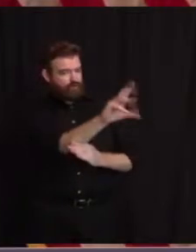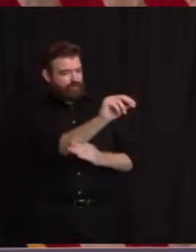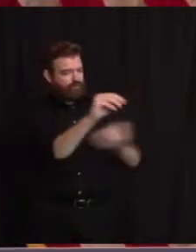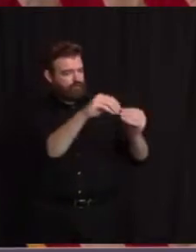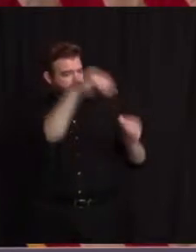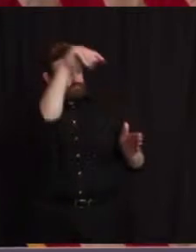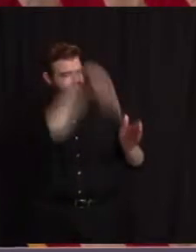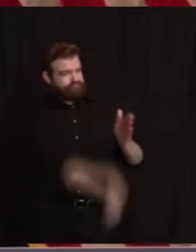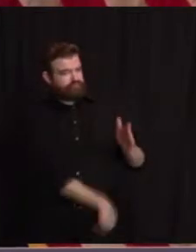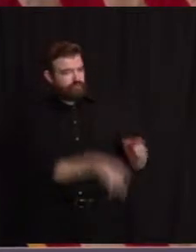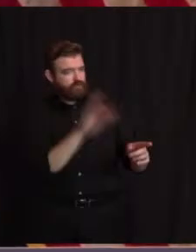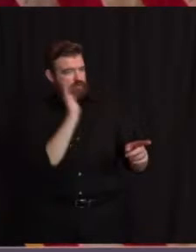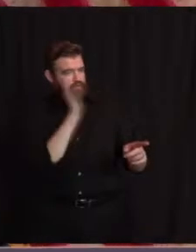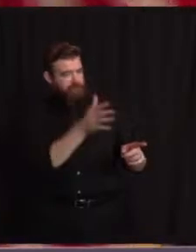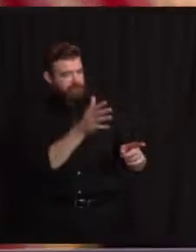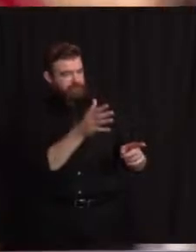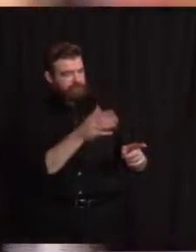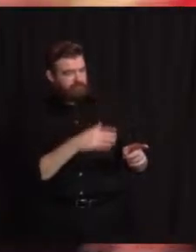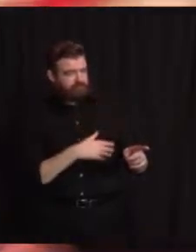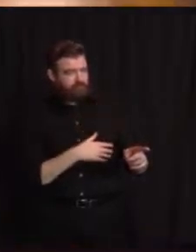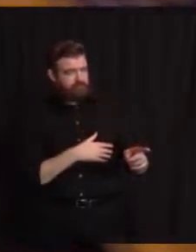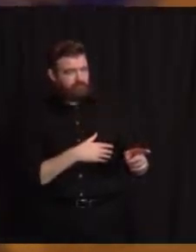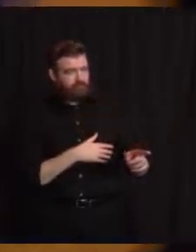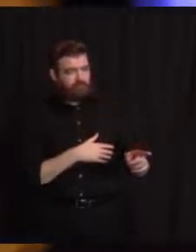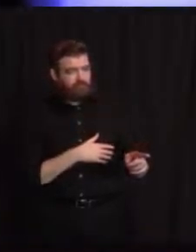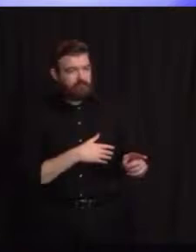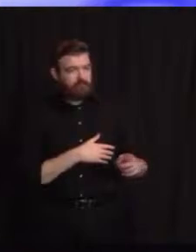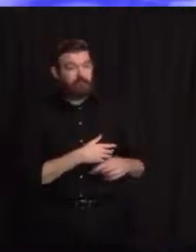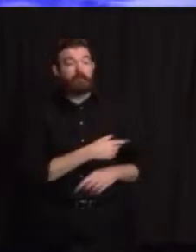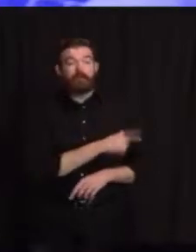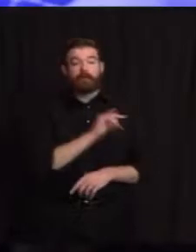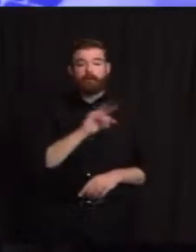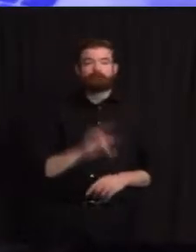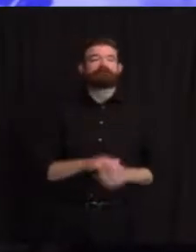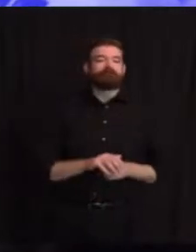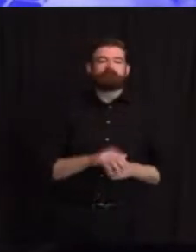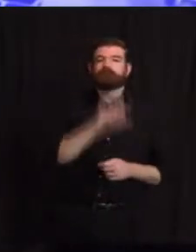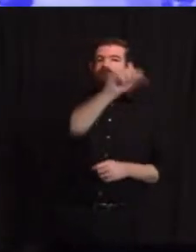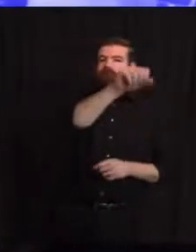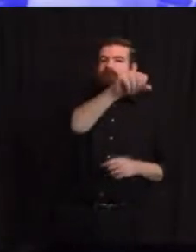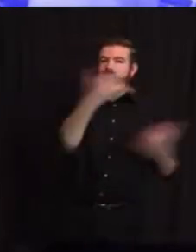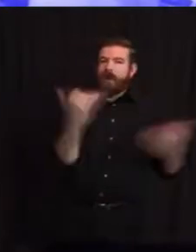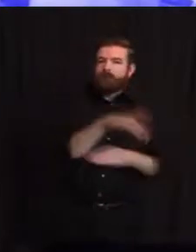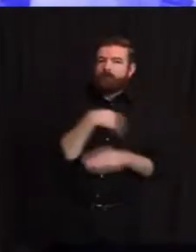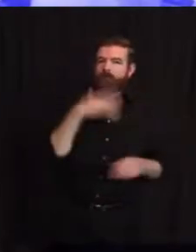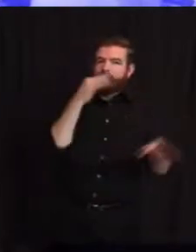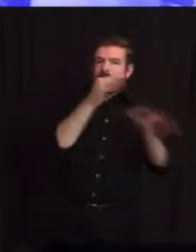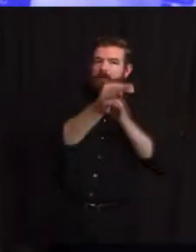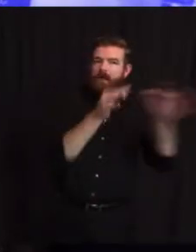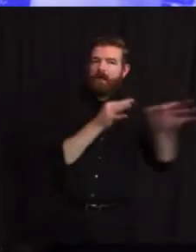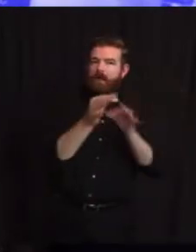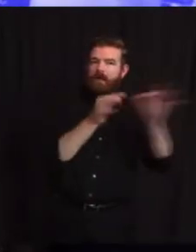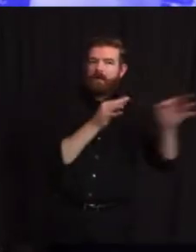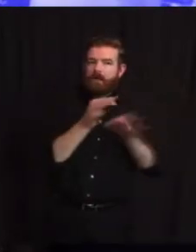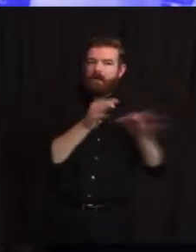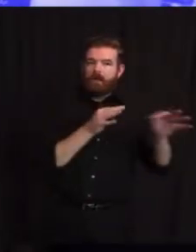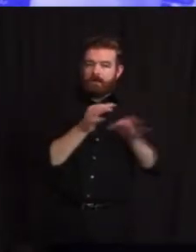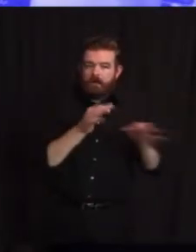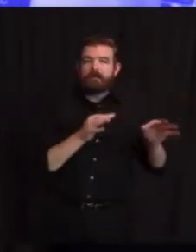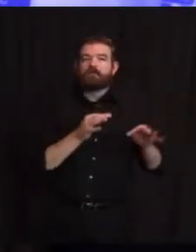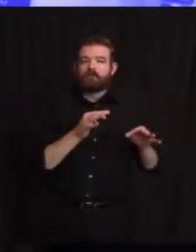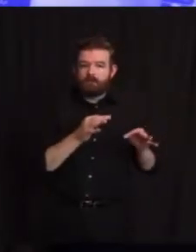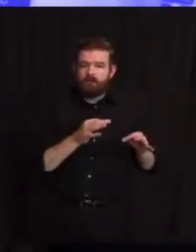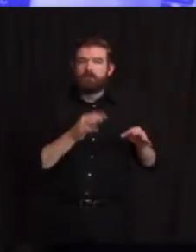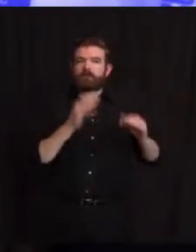say? Yes, and the report will specify by line item where the deappropriations will